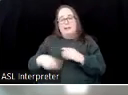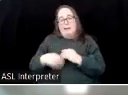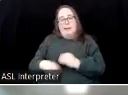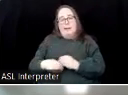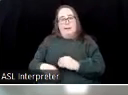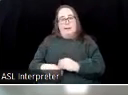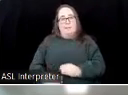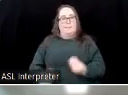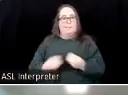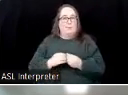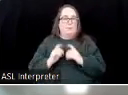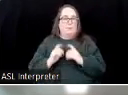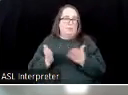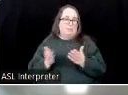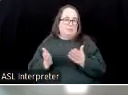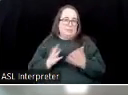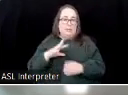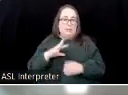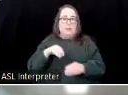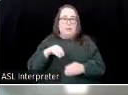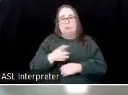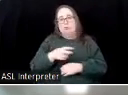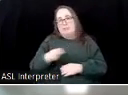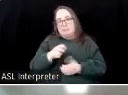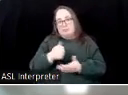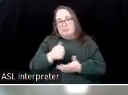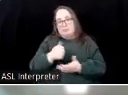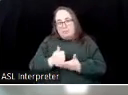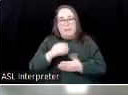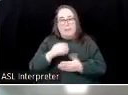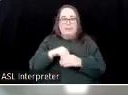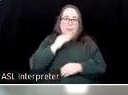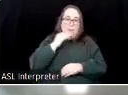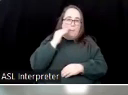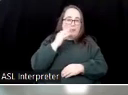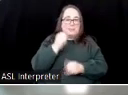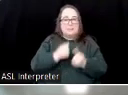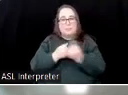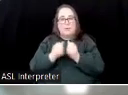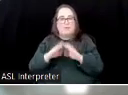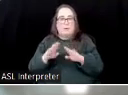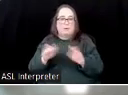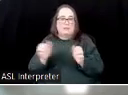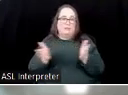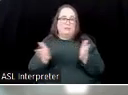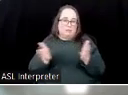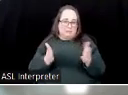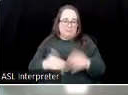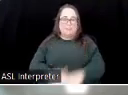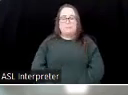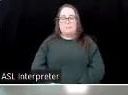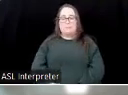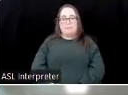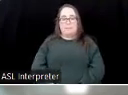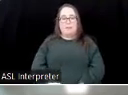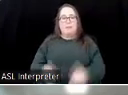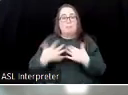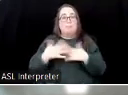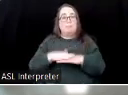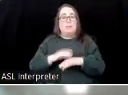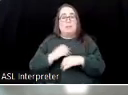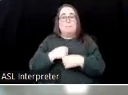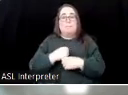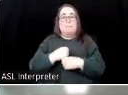variety of services, including transition assistance, in-home and supportive housing services. This integration creates